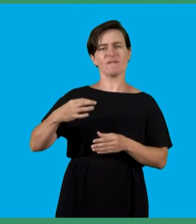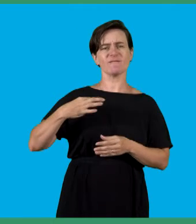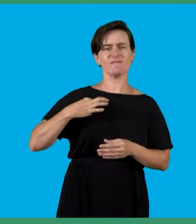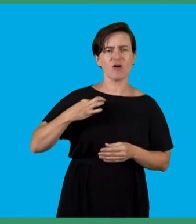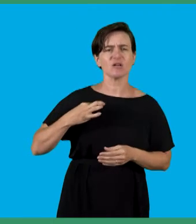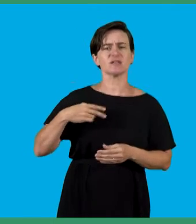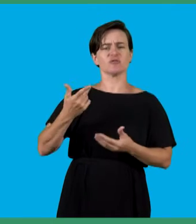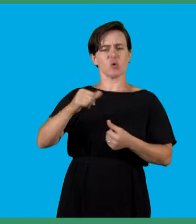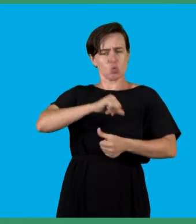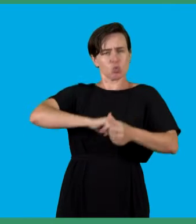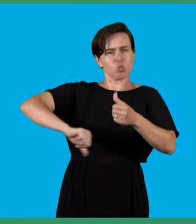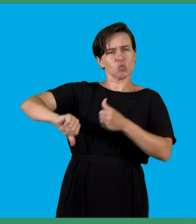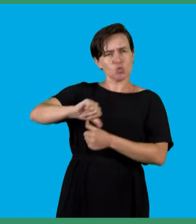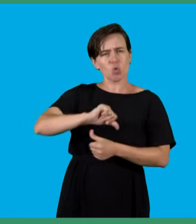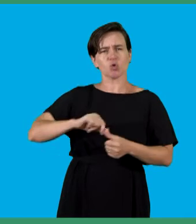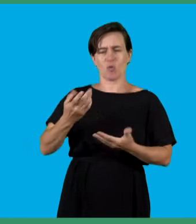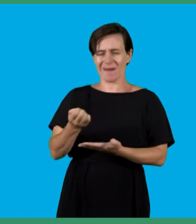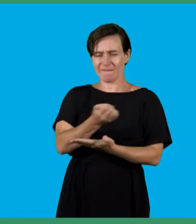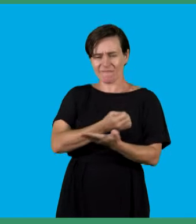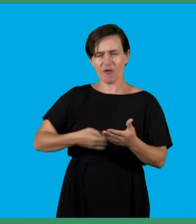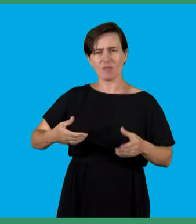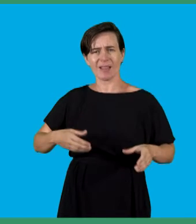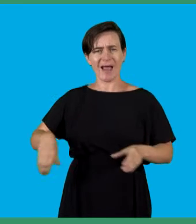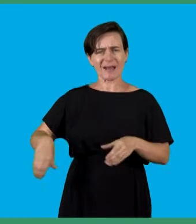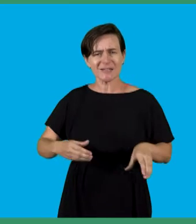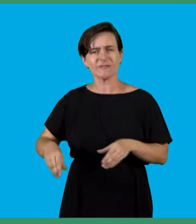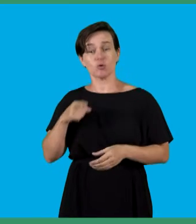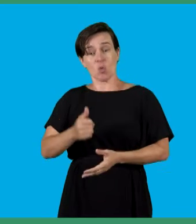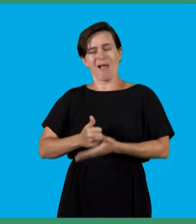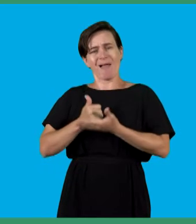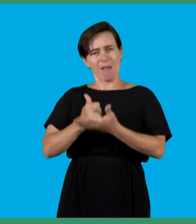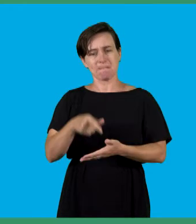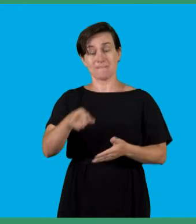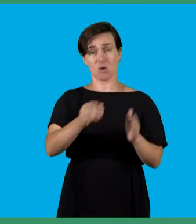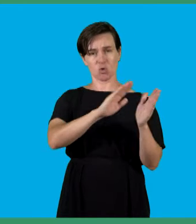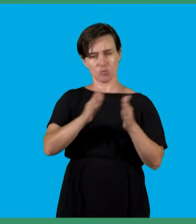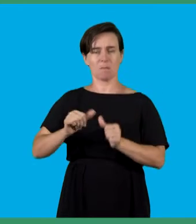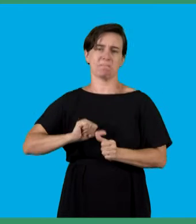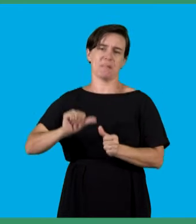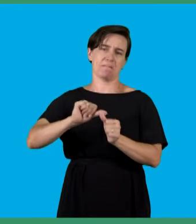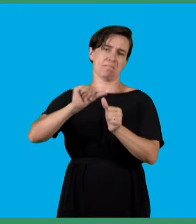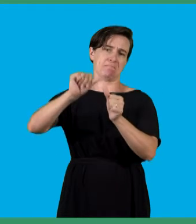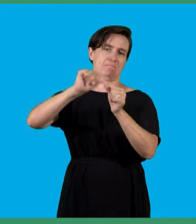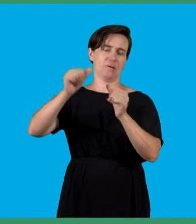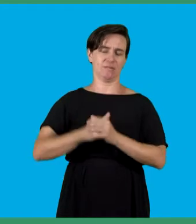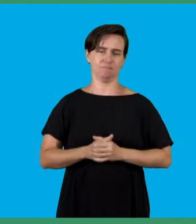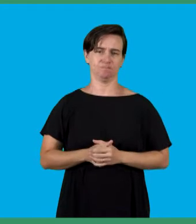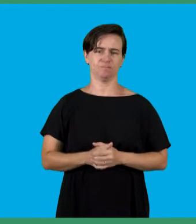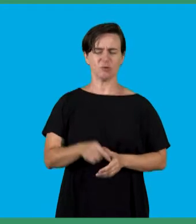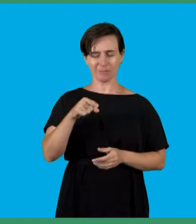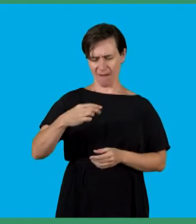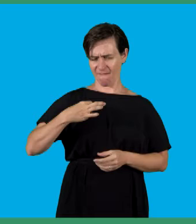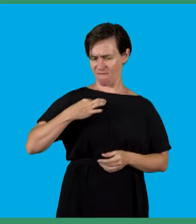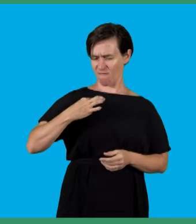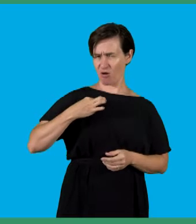voluntary social, charitable, and environmental activities towards the betterment of a community. So when we talk